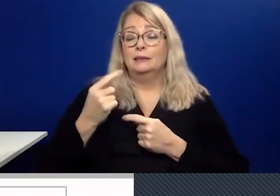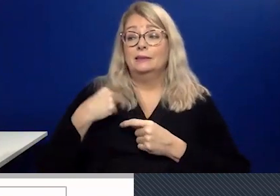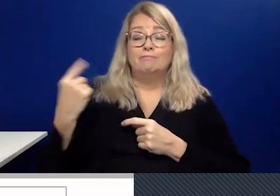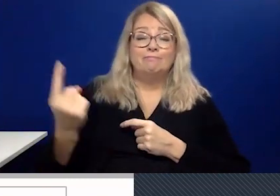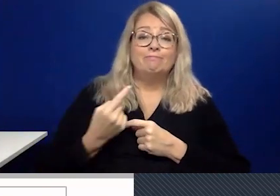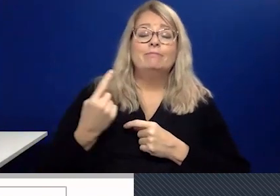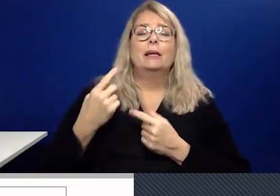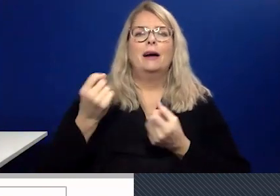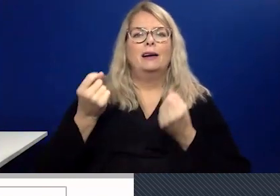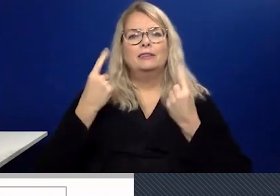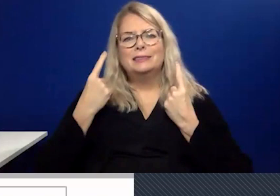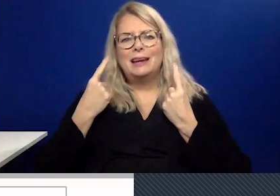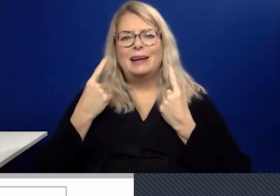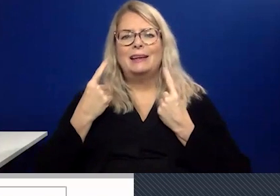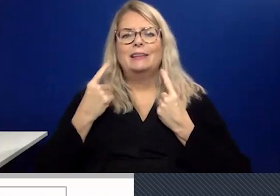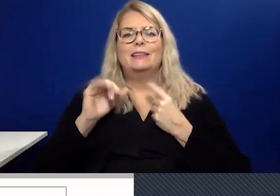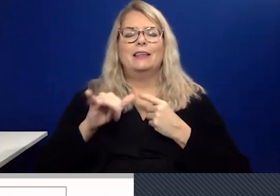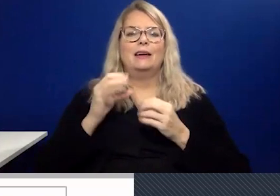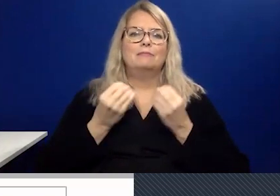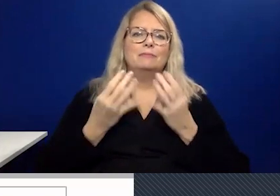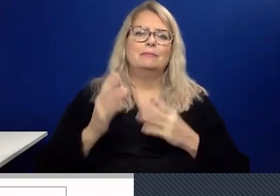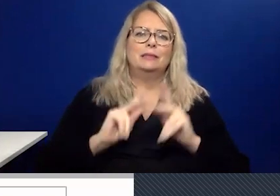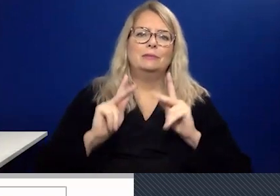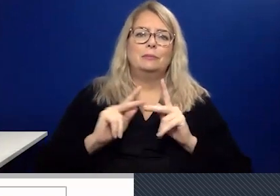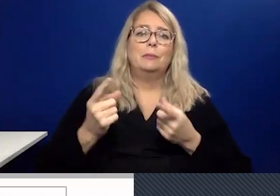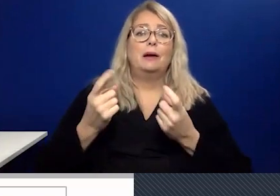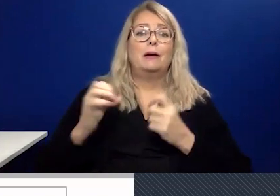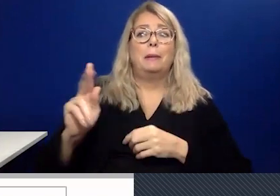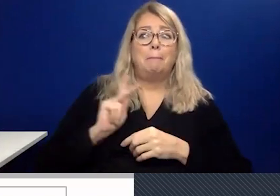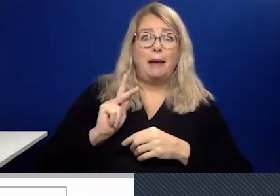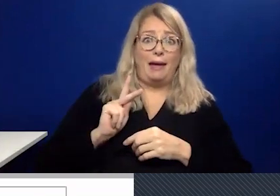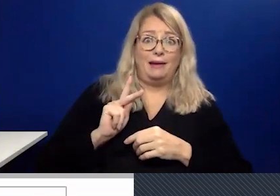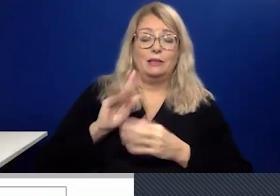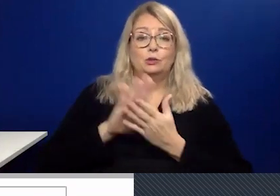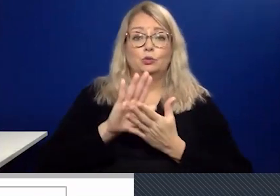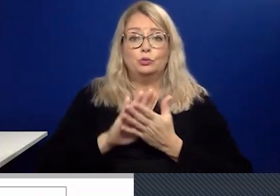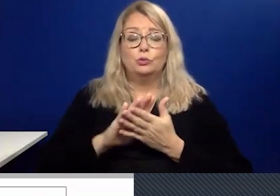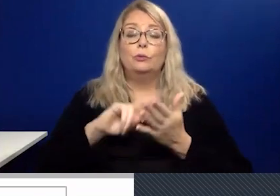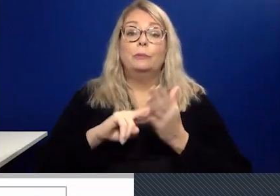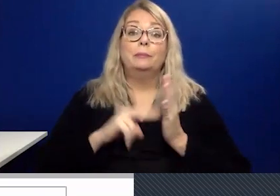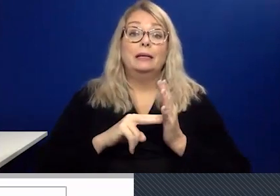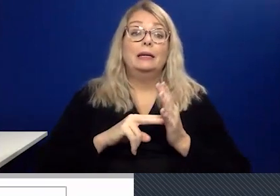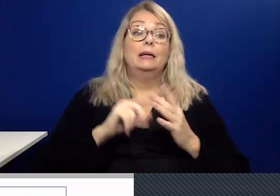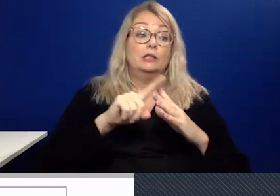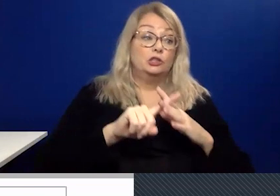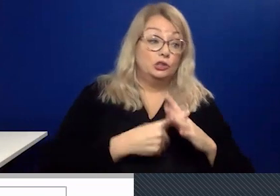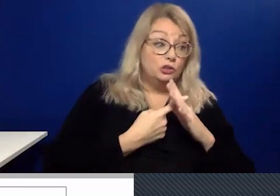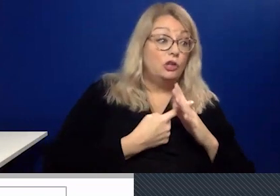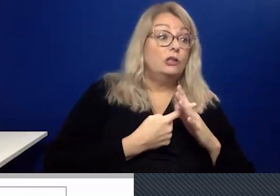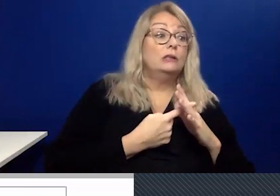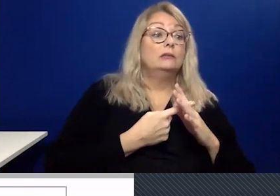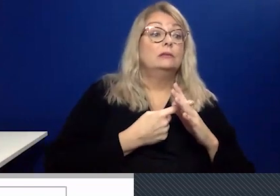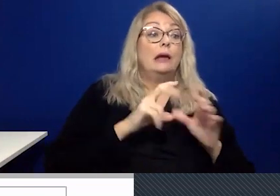really understand that a lot of these people are coming back to school. So when we say come back, that meant that they stopped for a reason at some